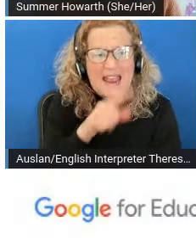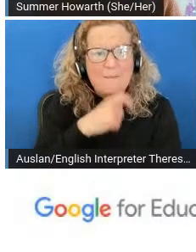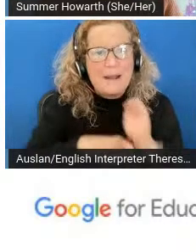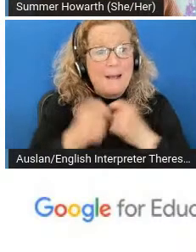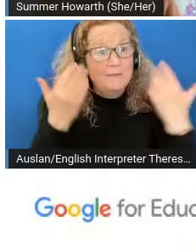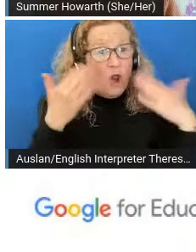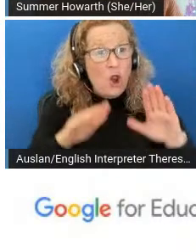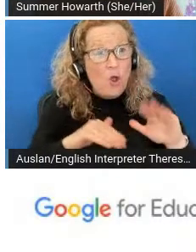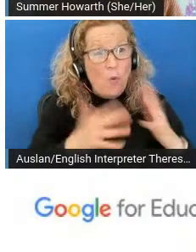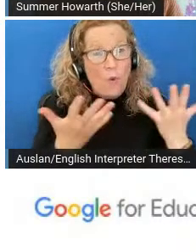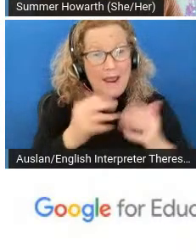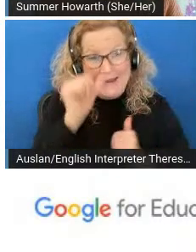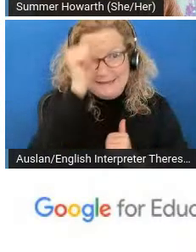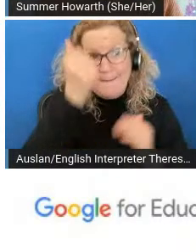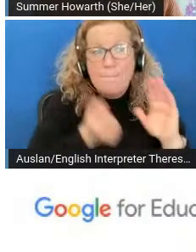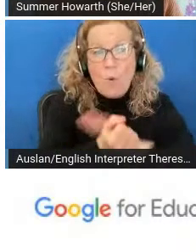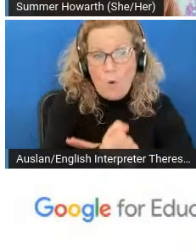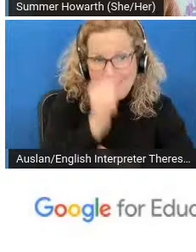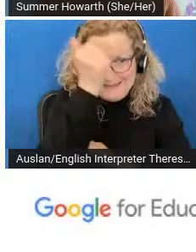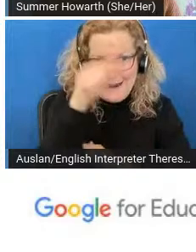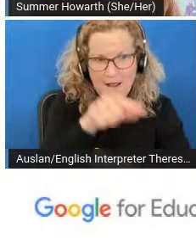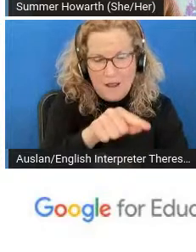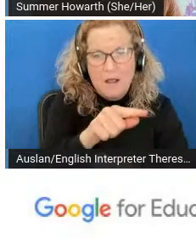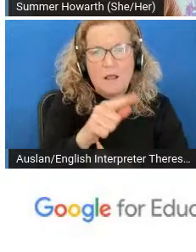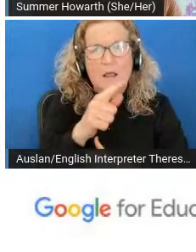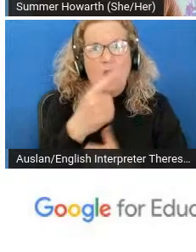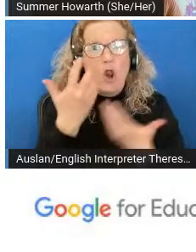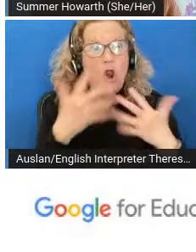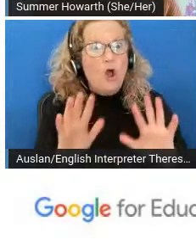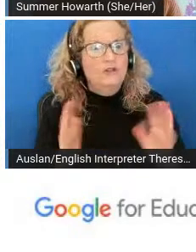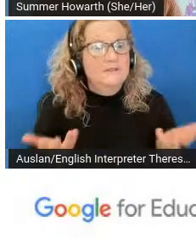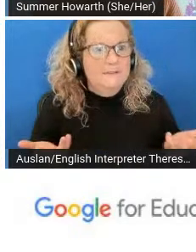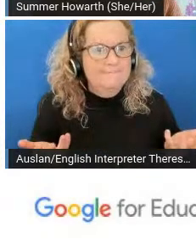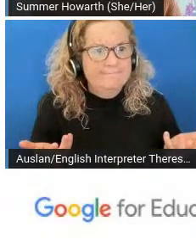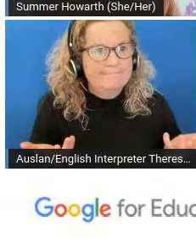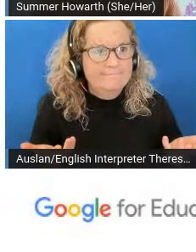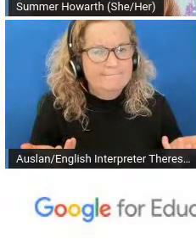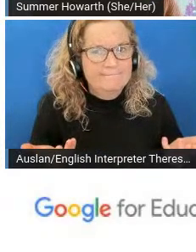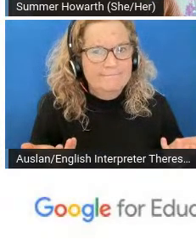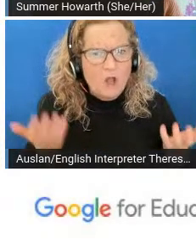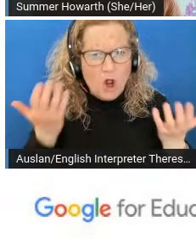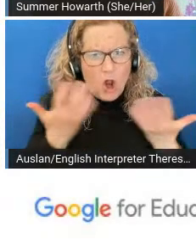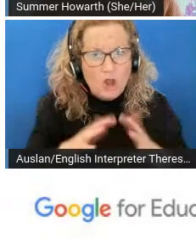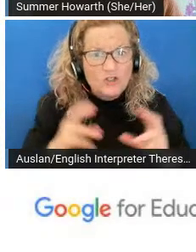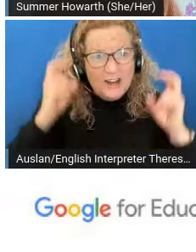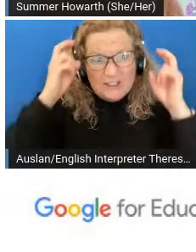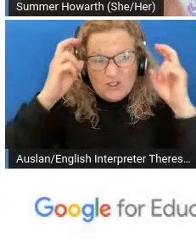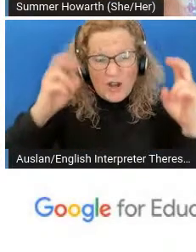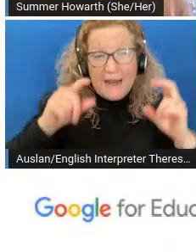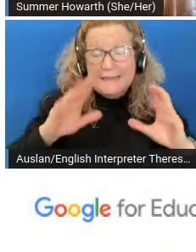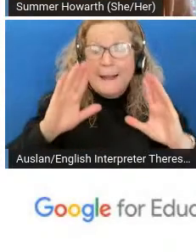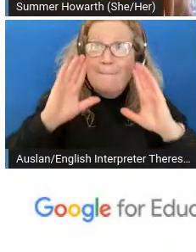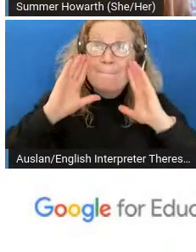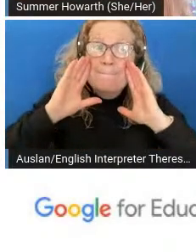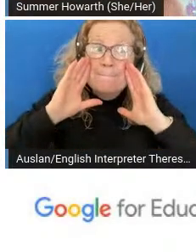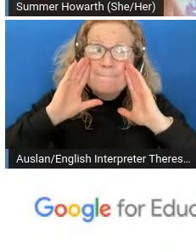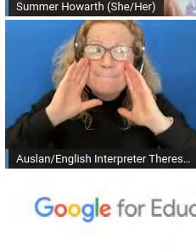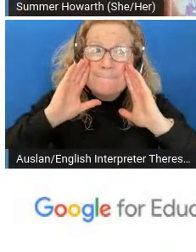in India, who was born in India and became lost on a train. It's an amazing movie. I don't